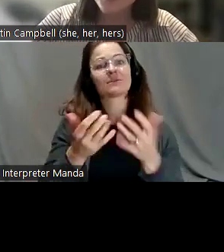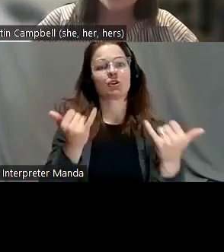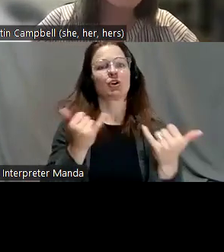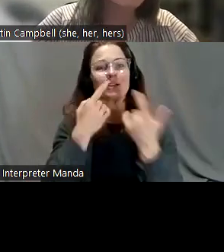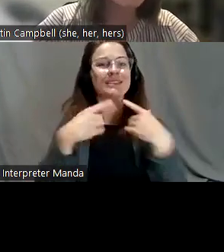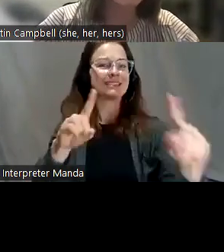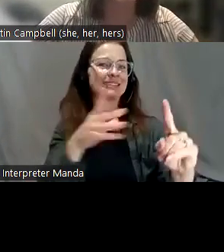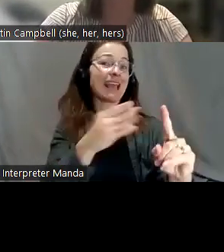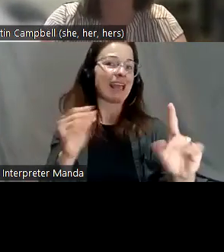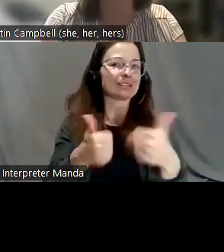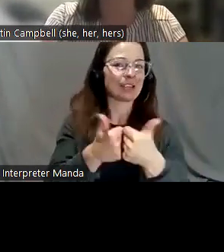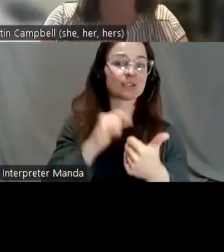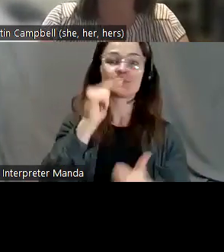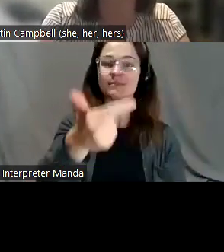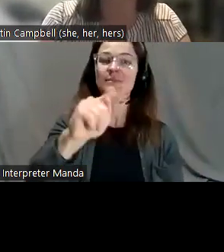over to Tyler.